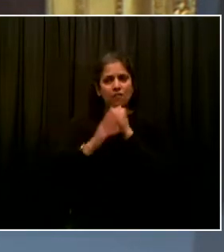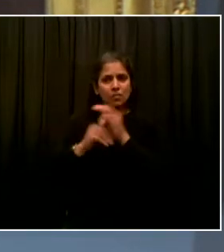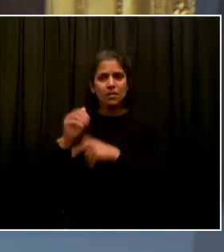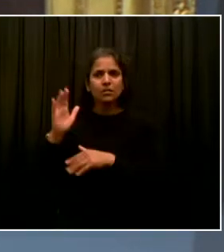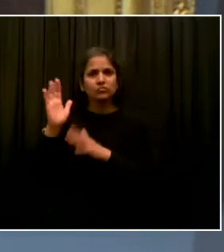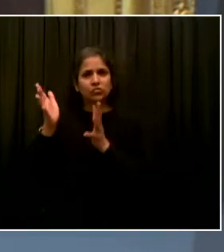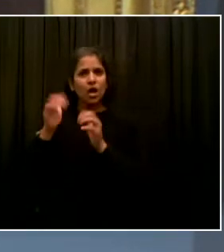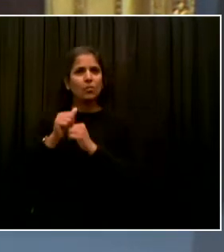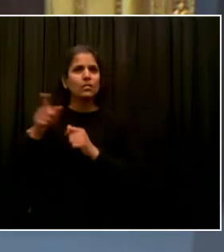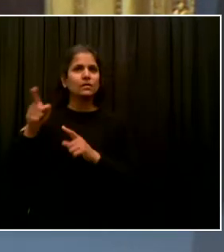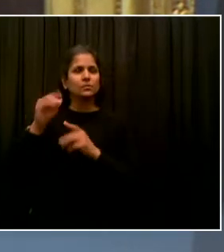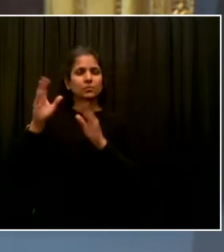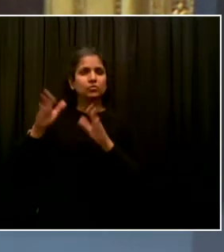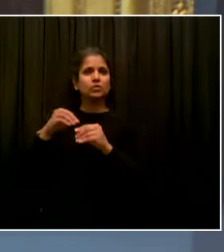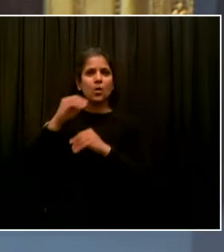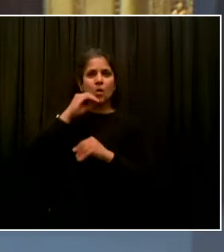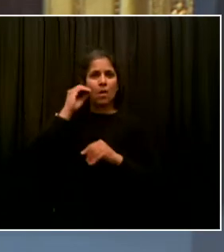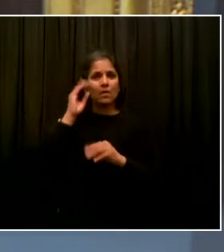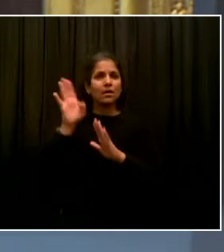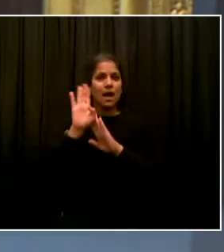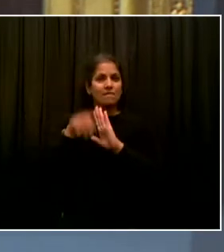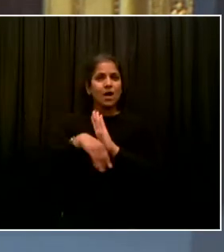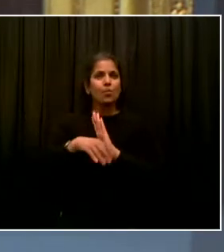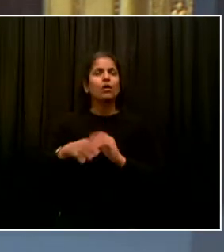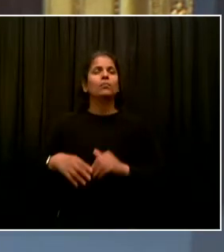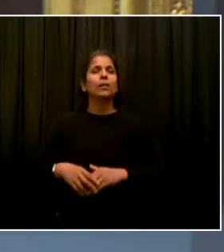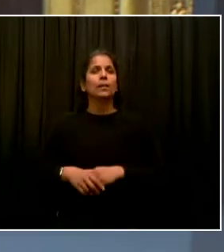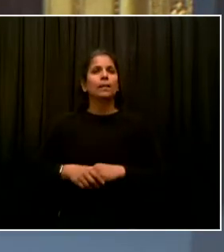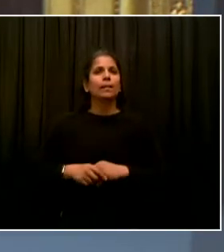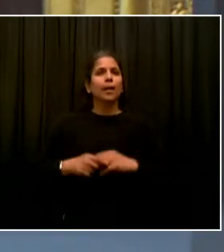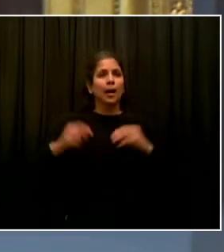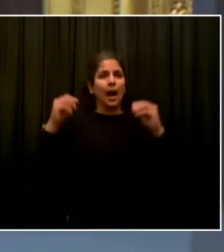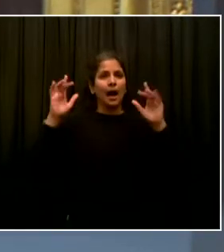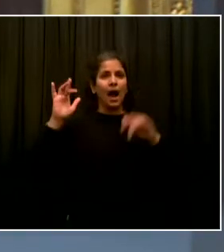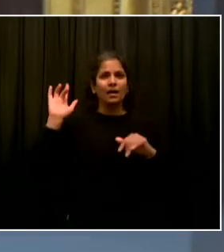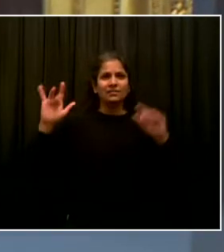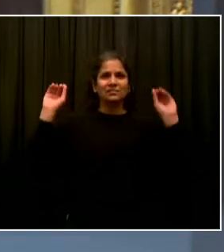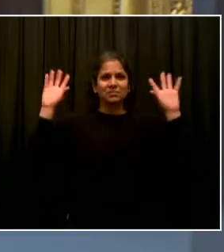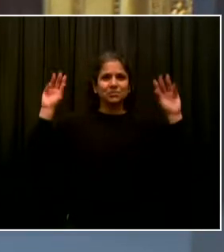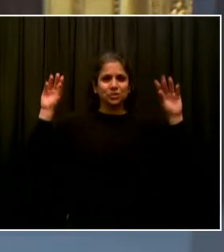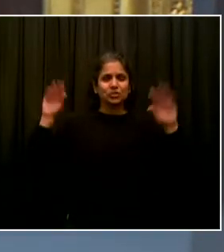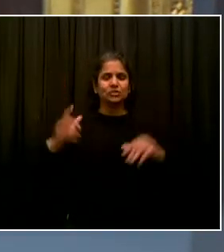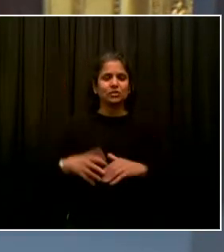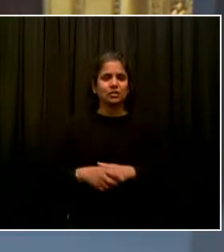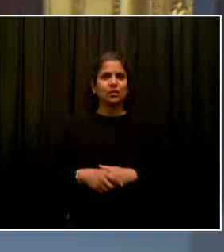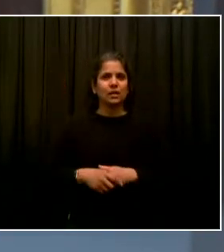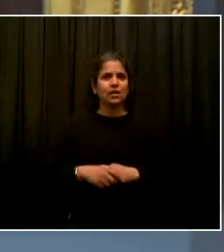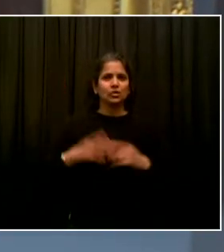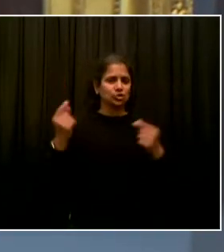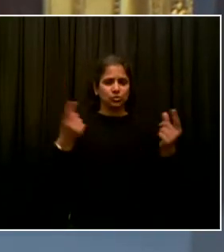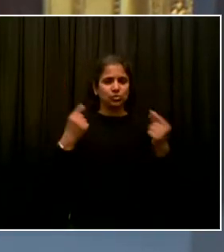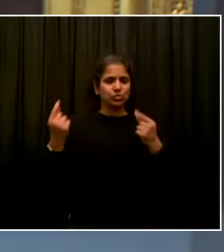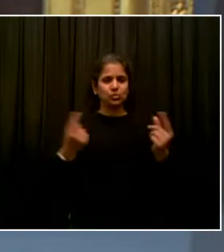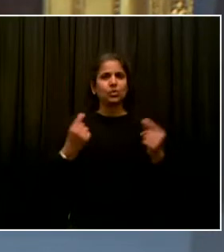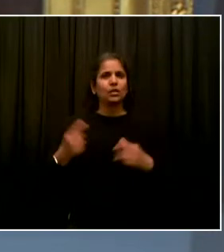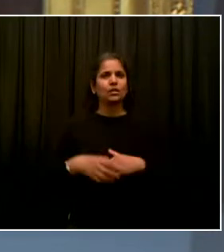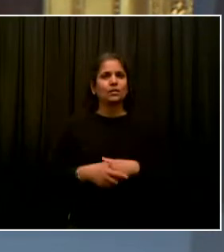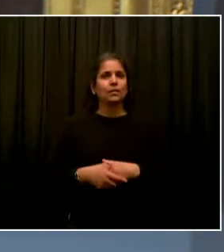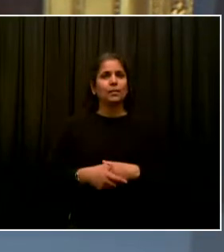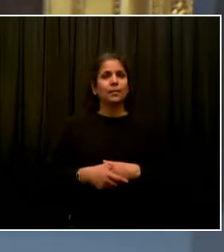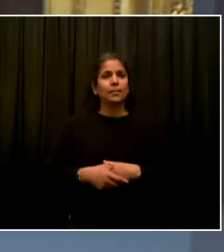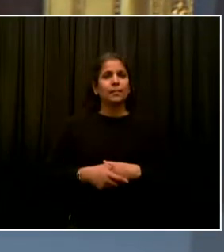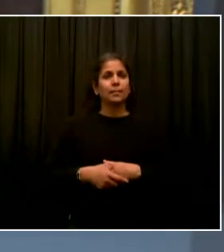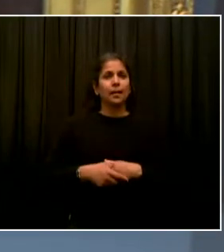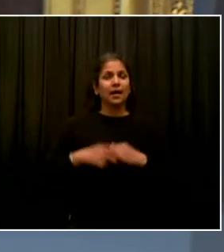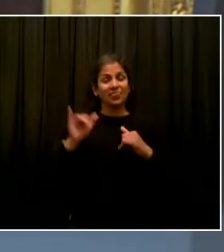hour, put it on voice, on speaker, and do something around the house. This is a large influx